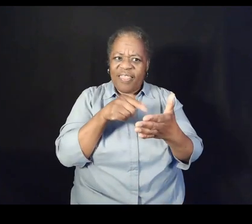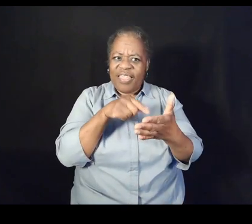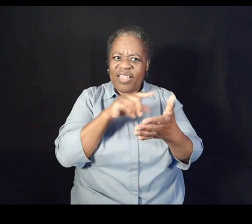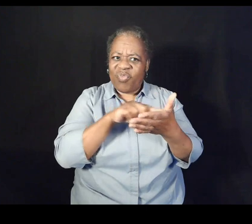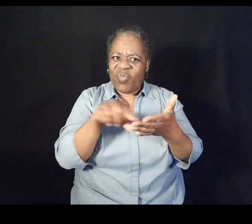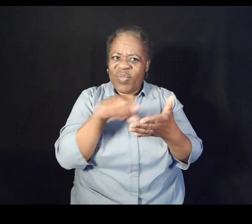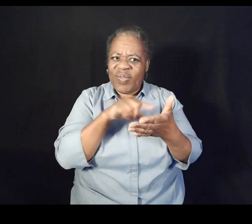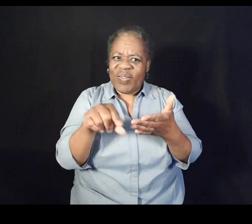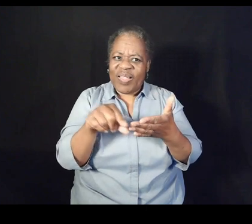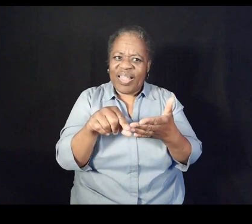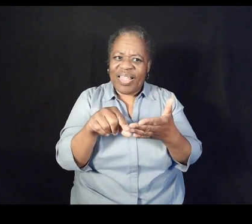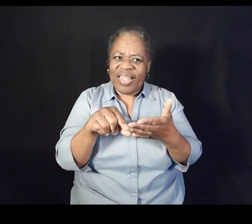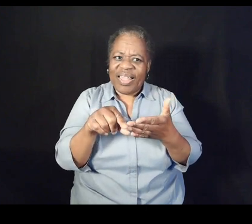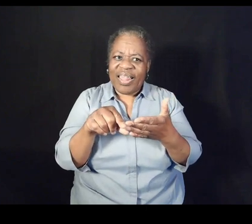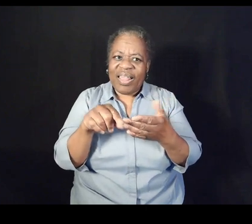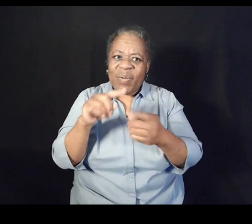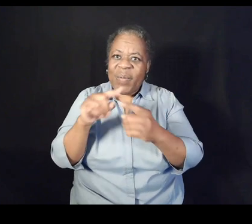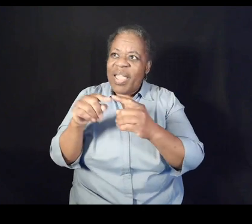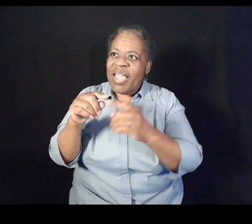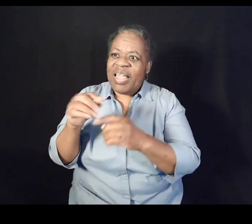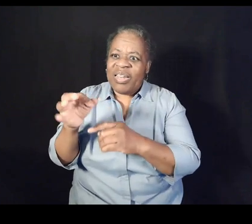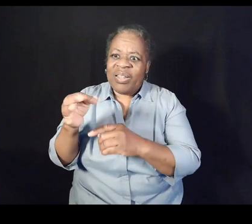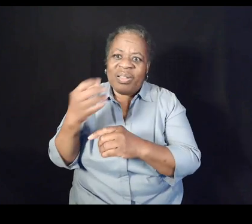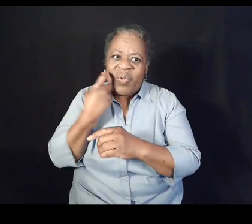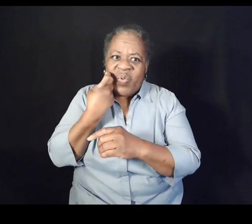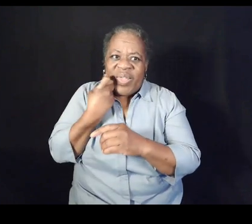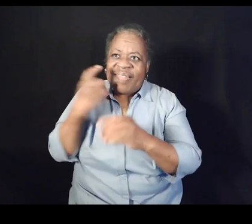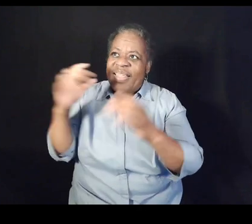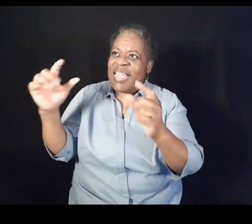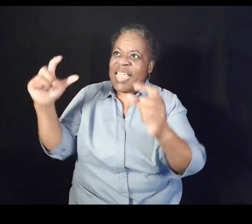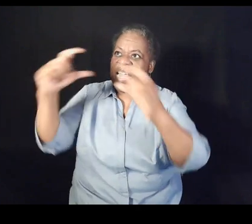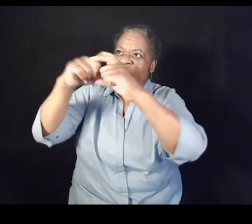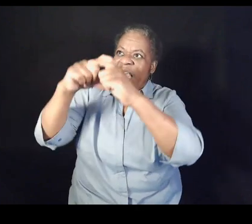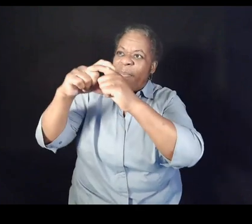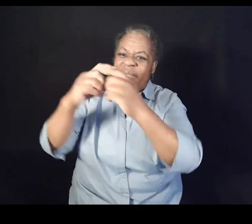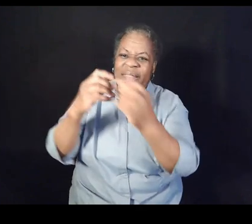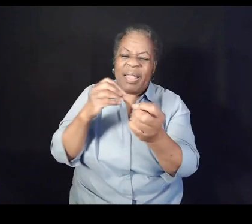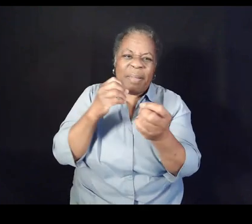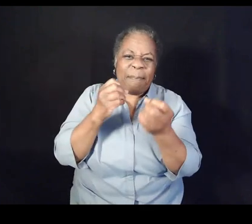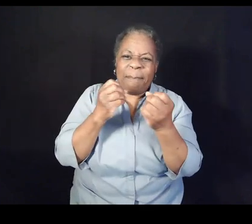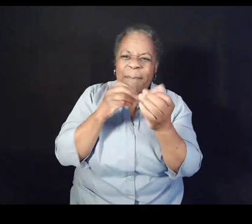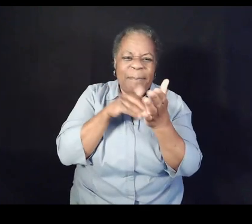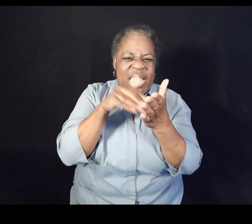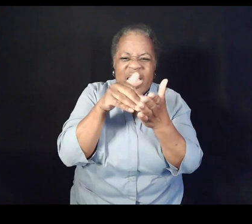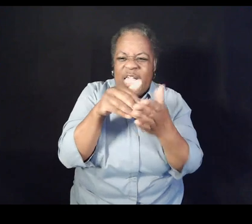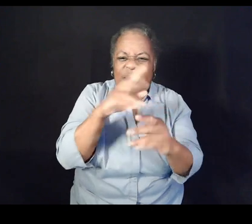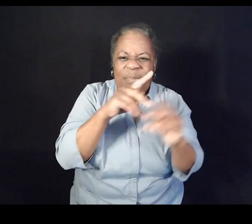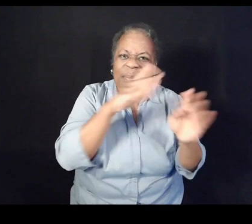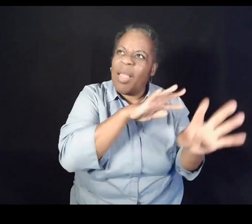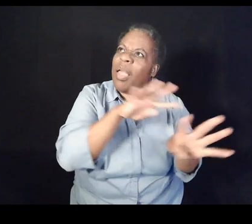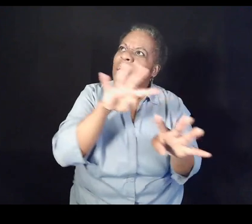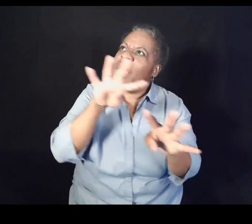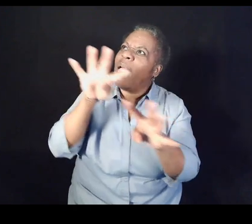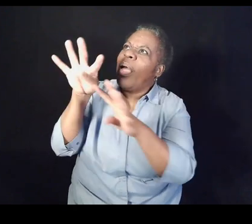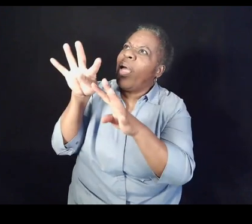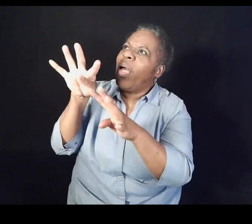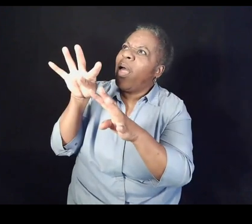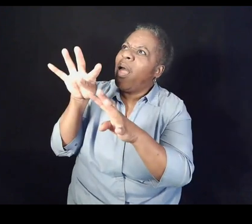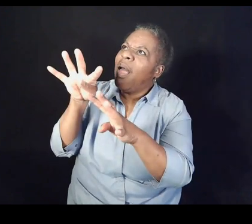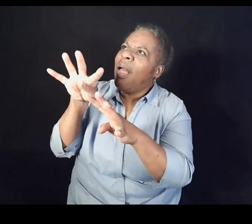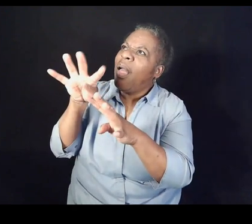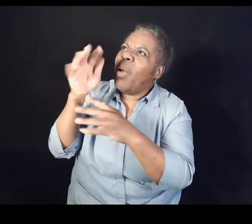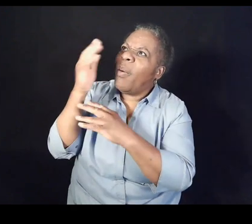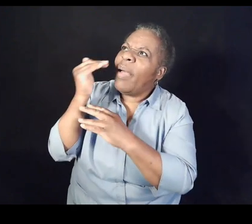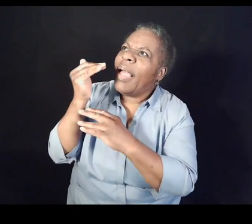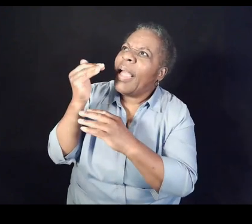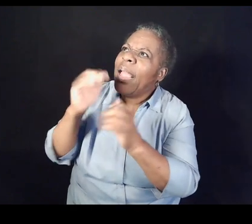days after an eclipse that had millions of people staring into the heavens, pondering the why and the how and the meaning of what